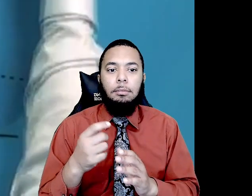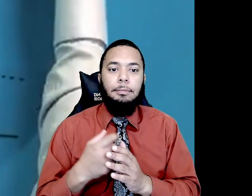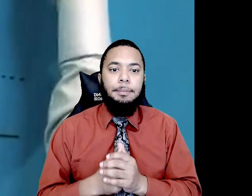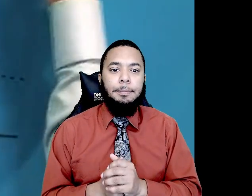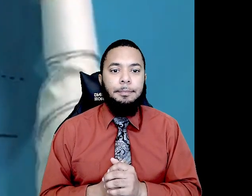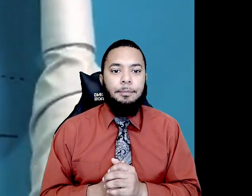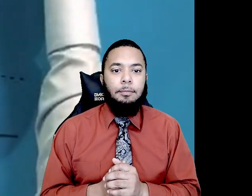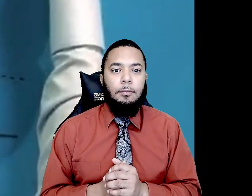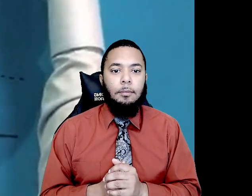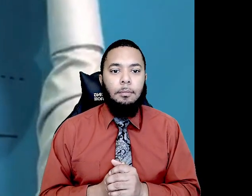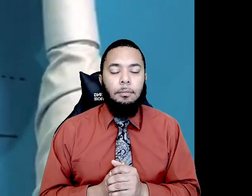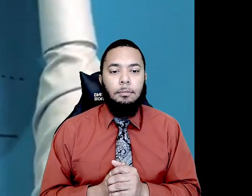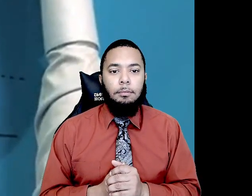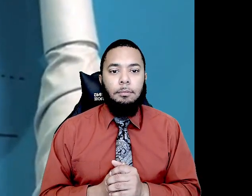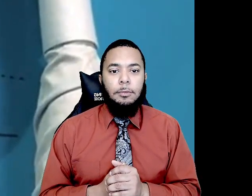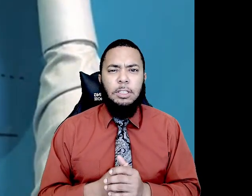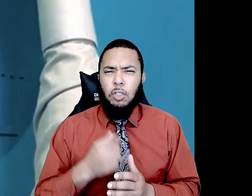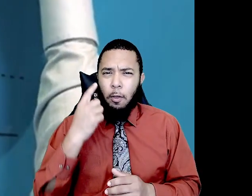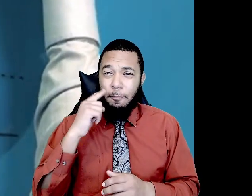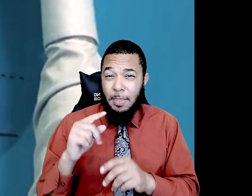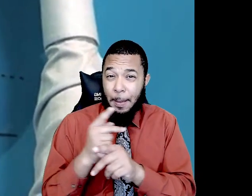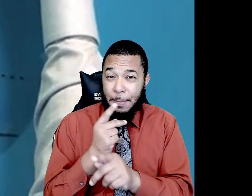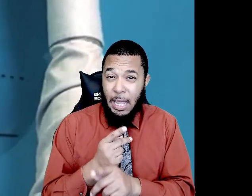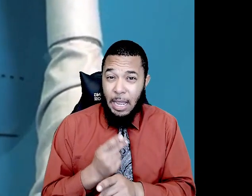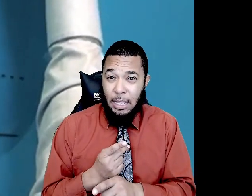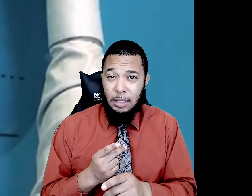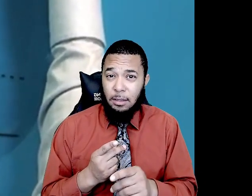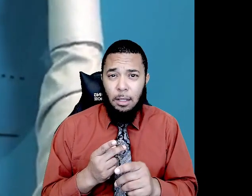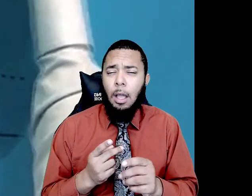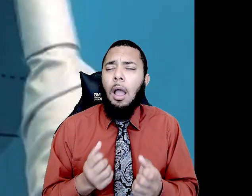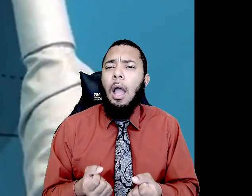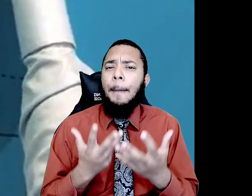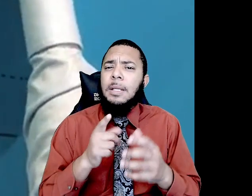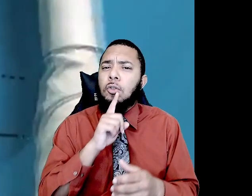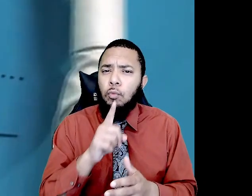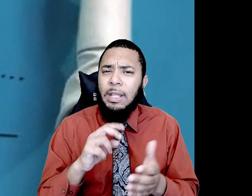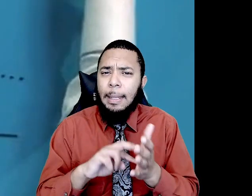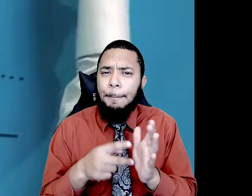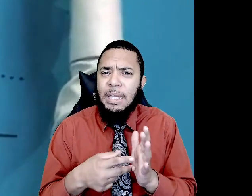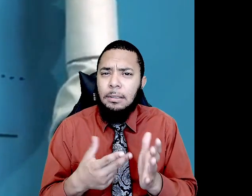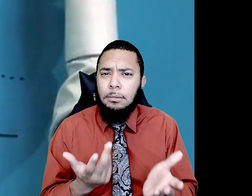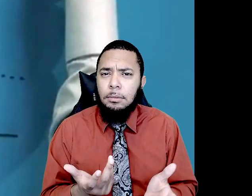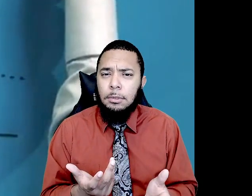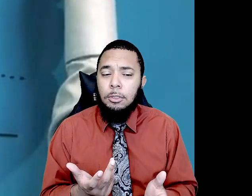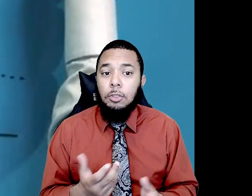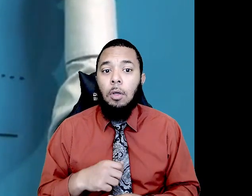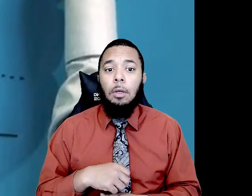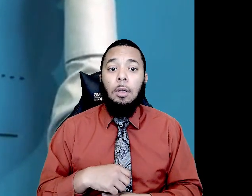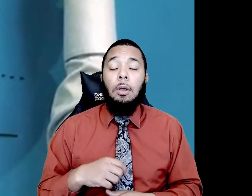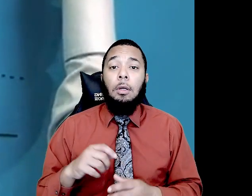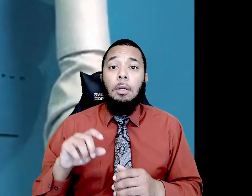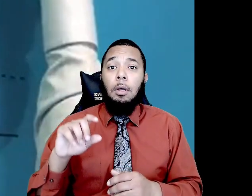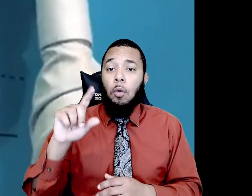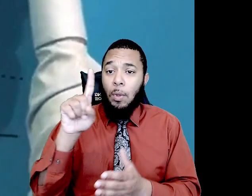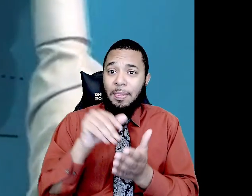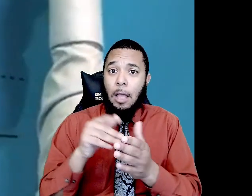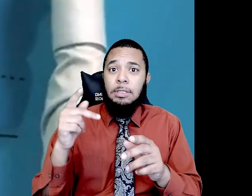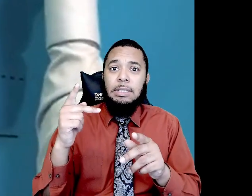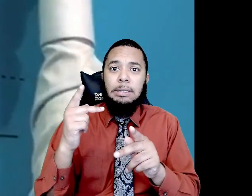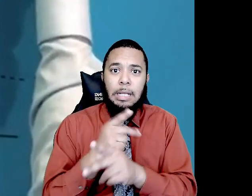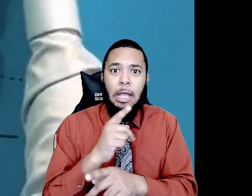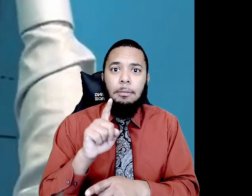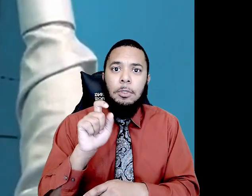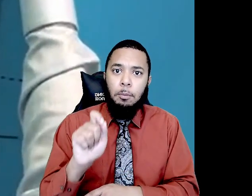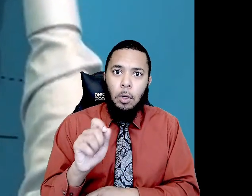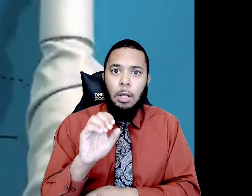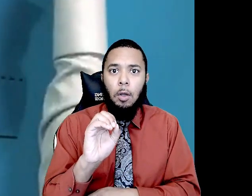mean in terms of the math? Well, 2% is like 2/100ths. So if we multiply this, it'll be 0, 0,